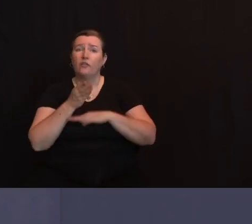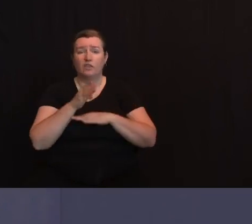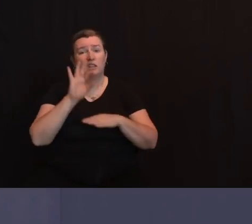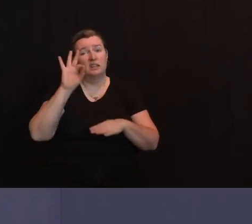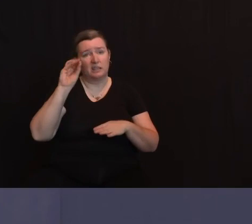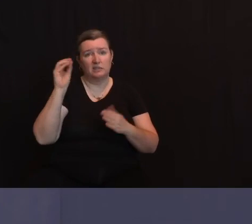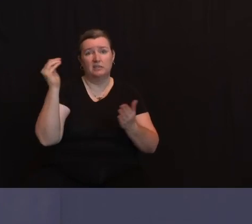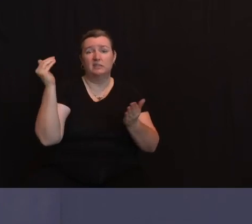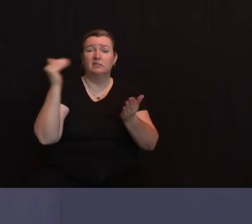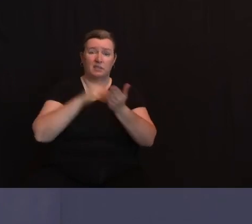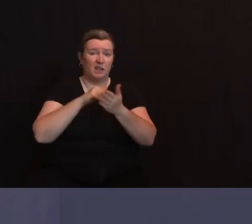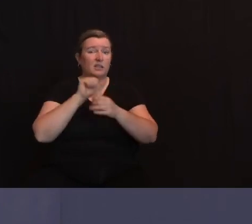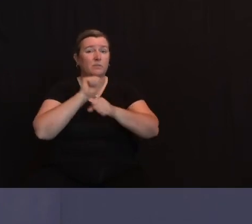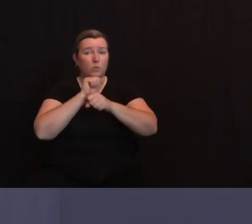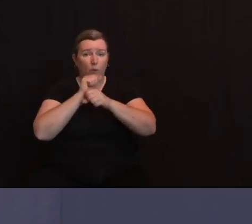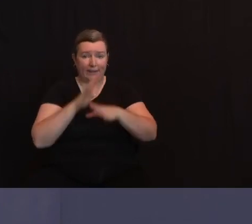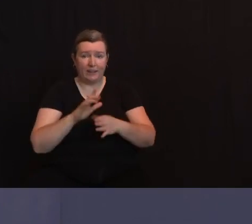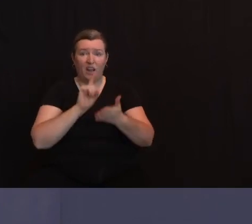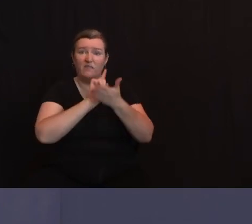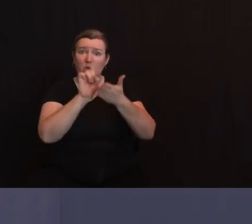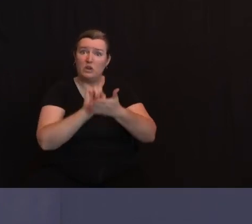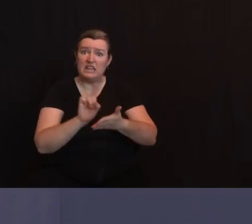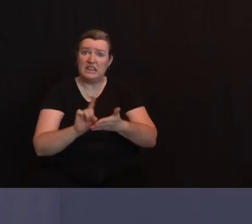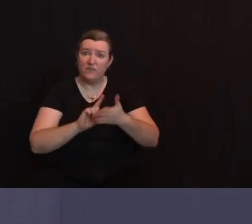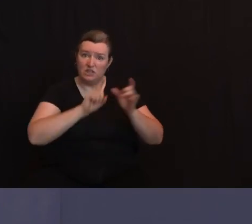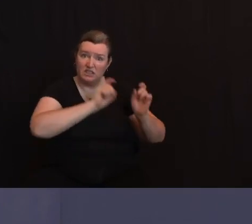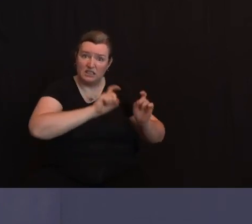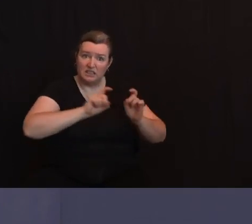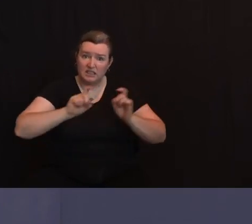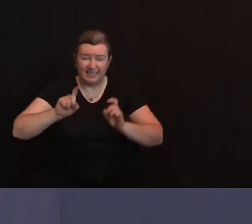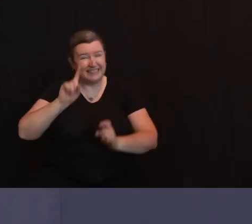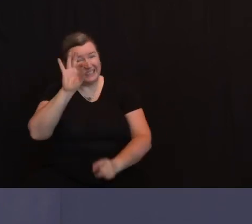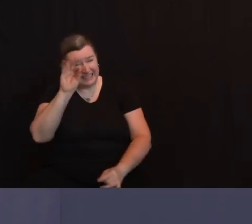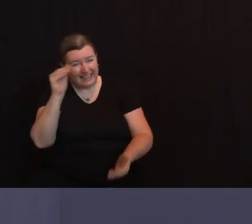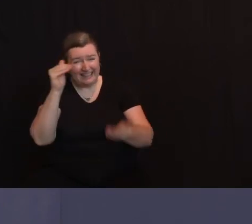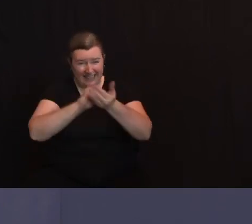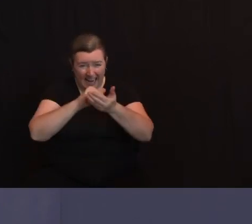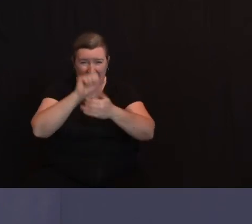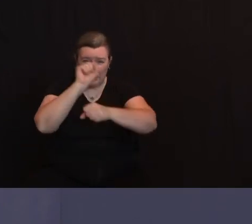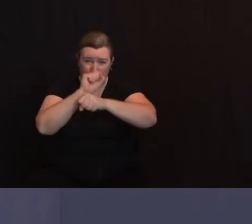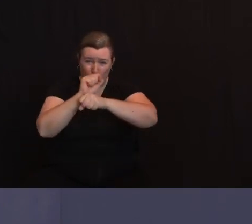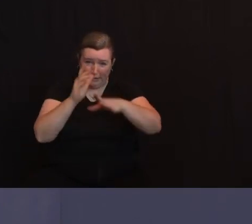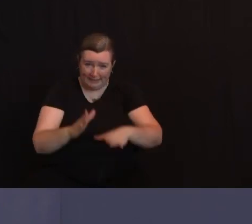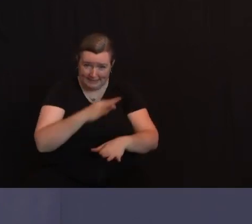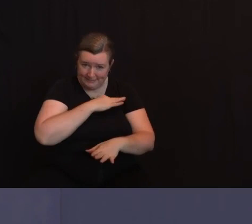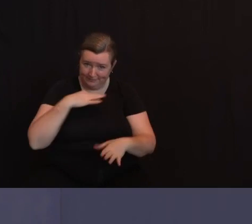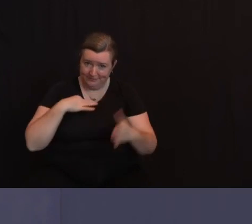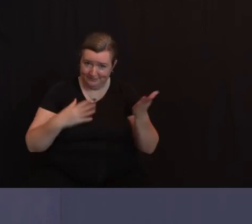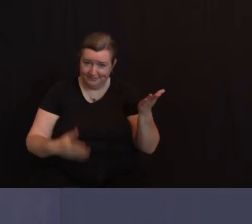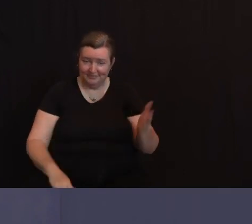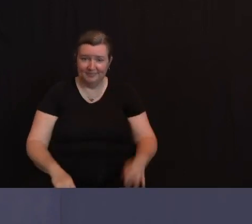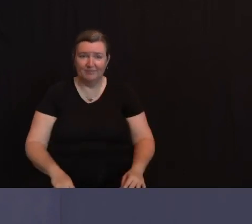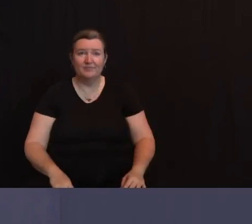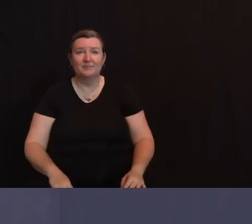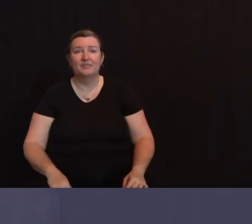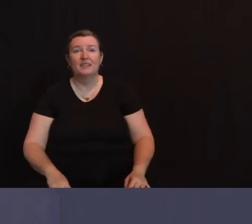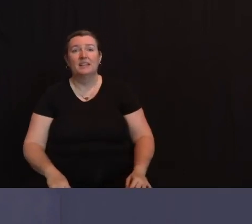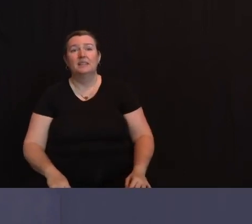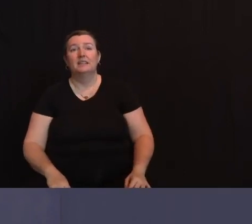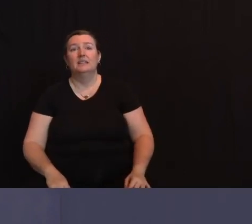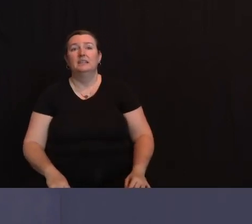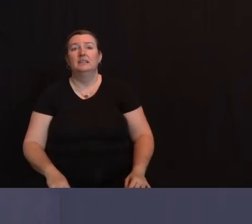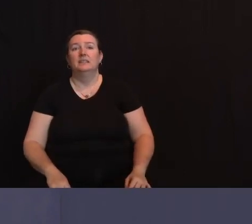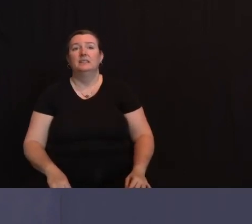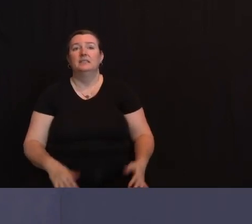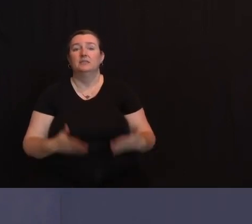weekly. The implementation of these recommendations builds upon our previous work to help these facilities throughout this